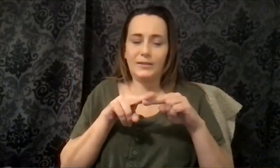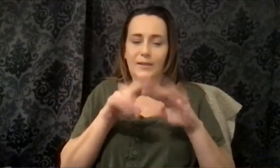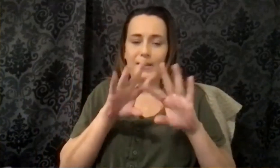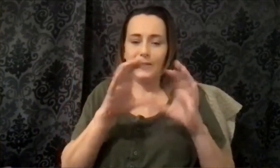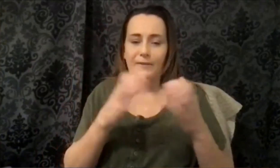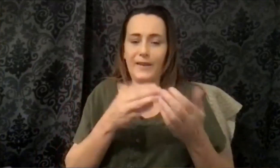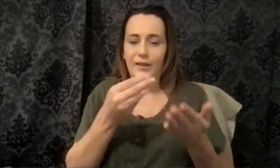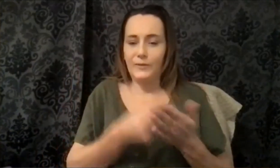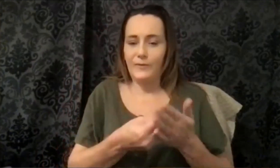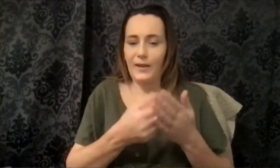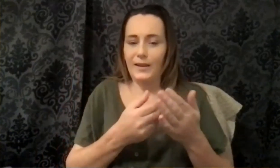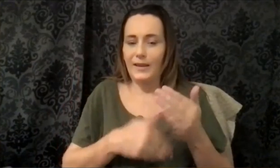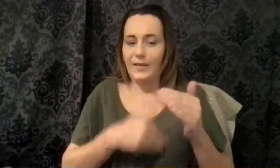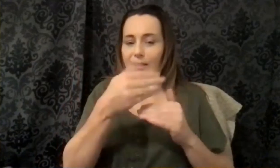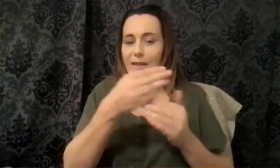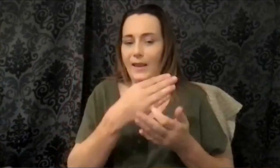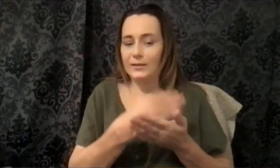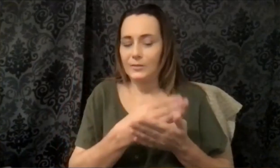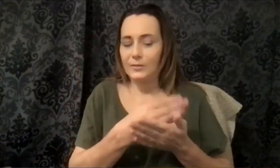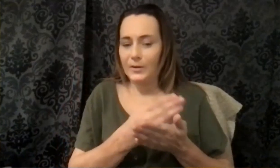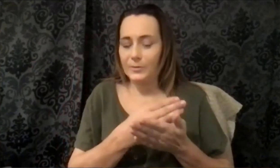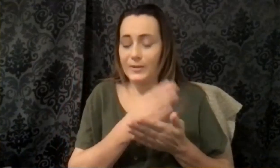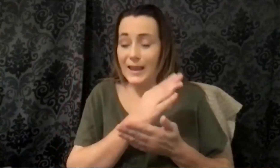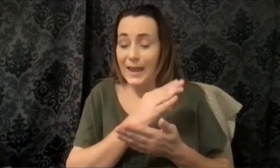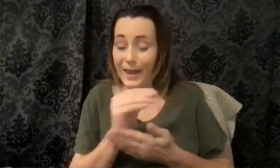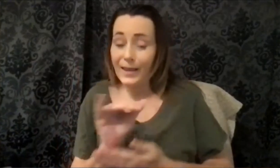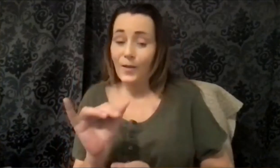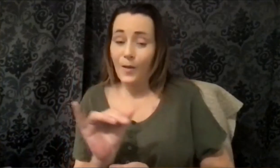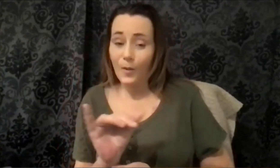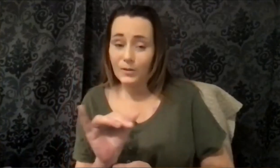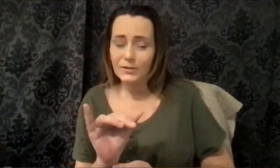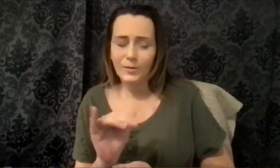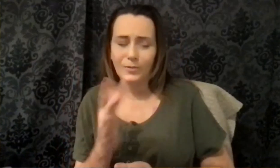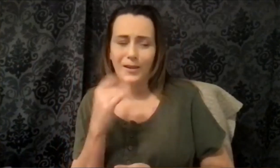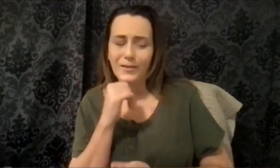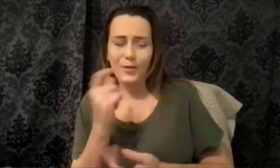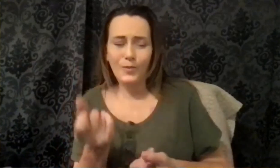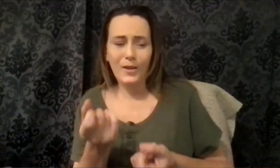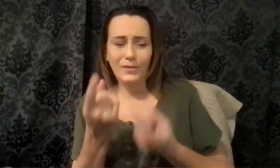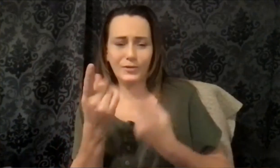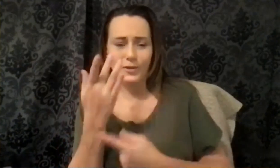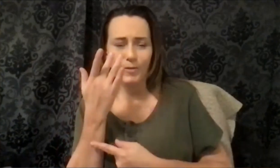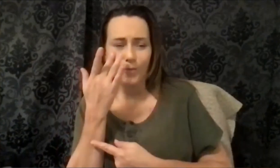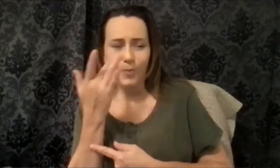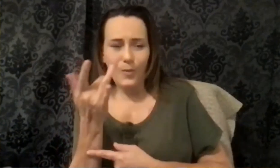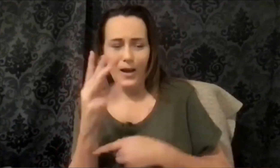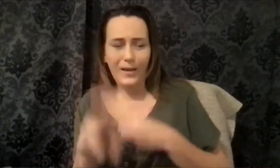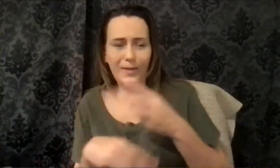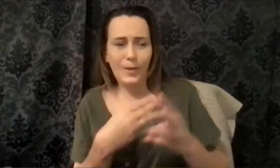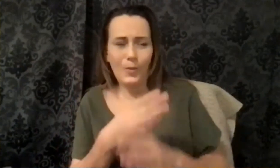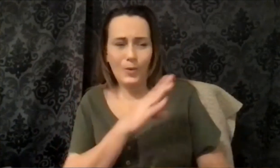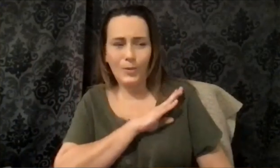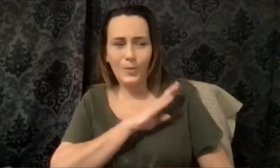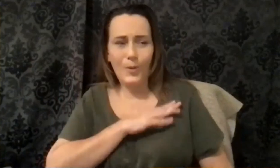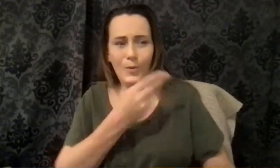budget. And also in a retraction year, I don't understand why the World Board would increase the budget rather than try